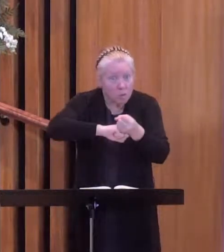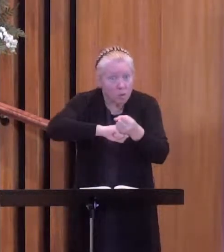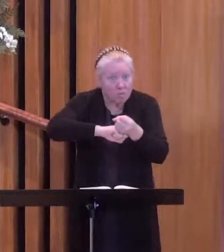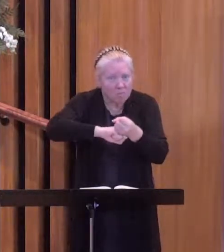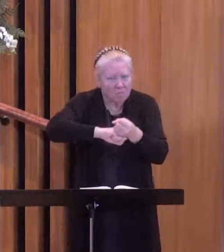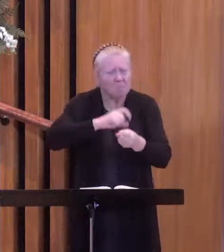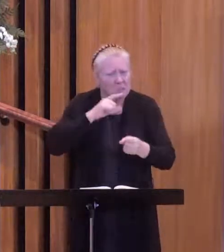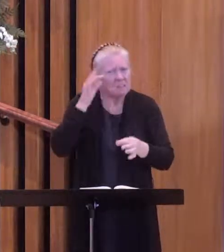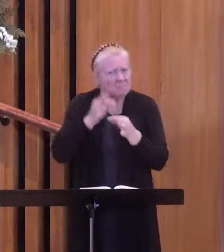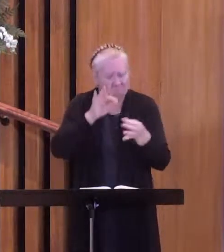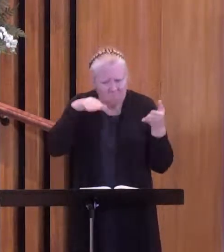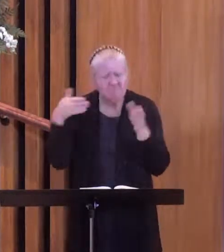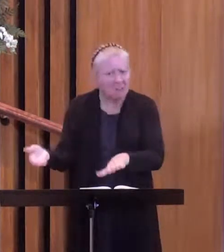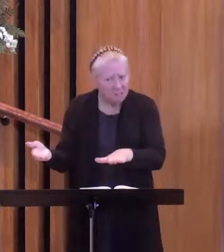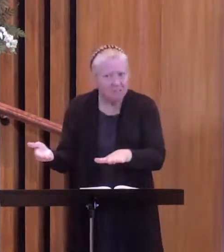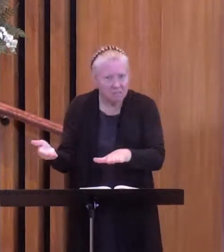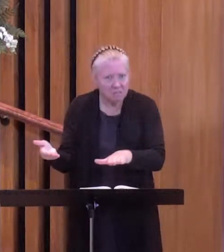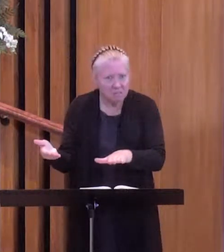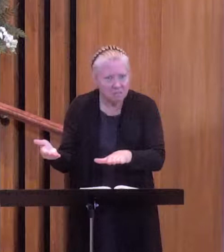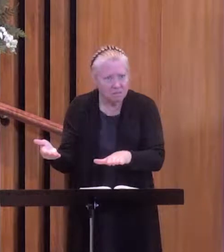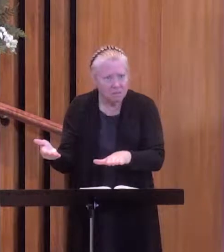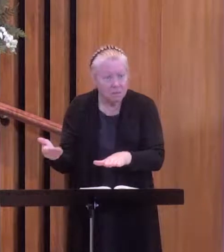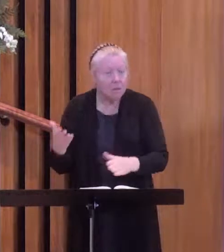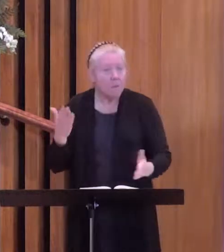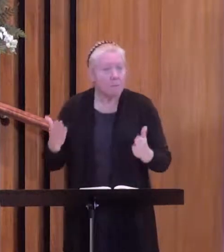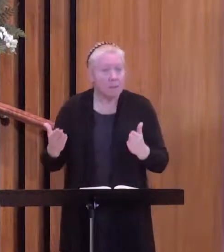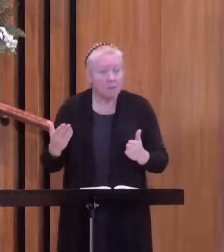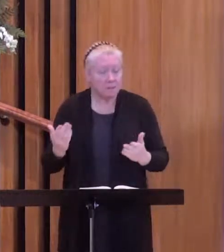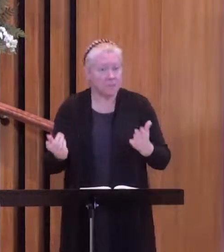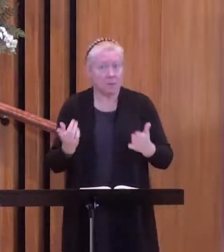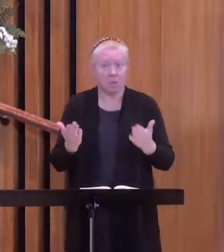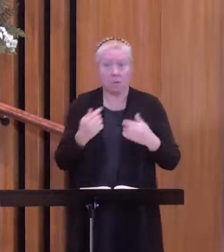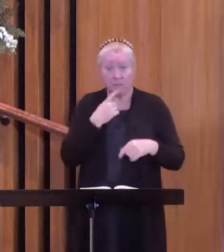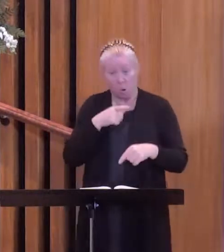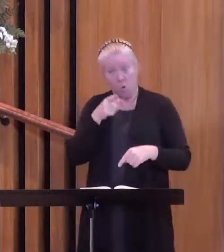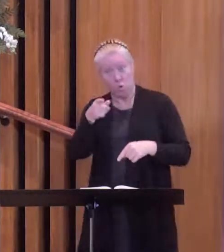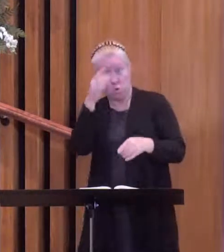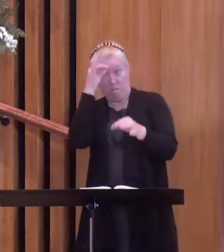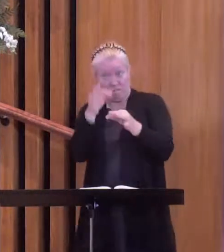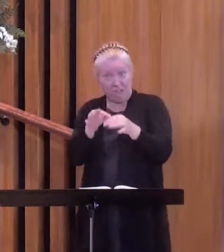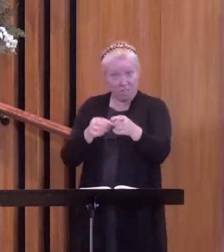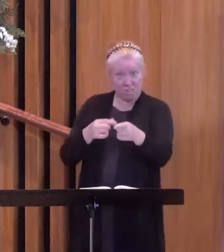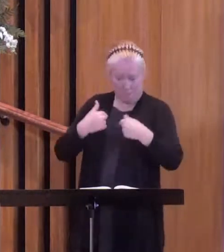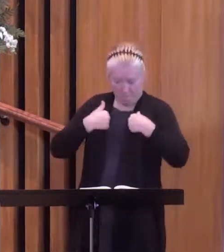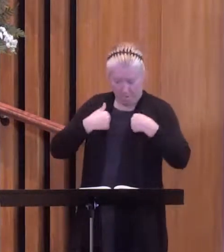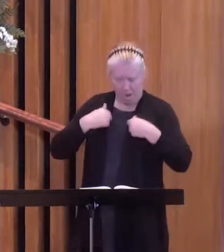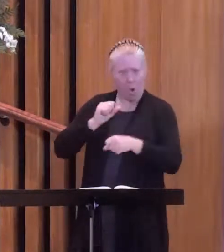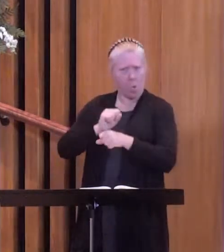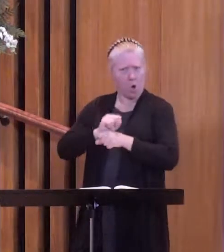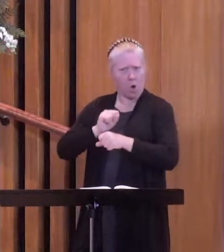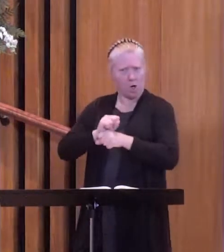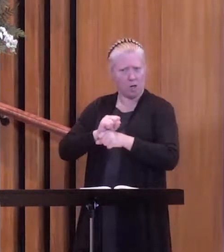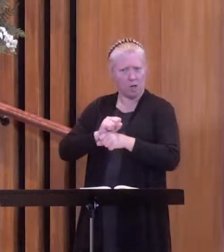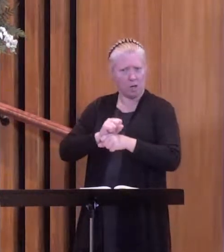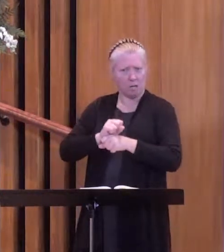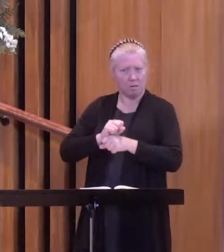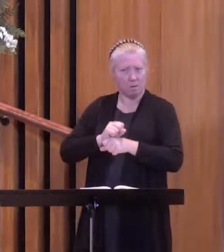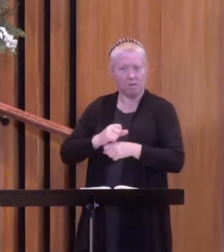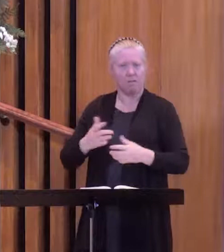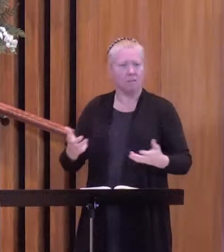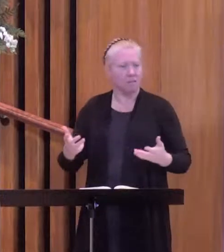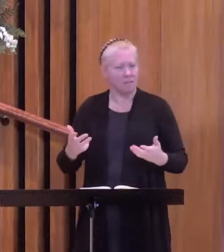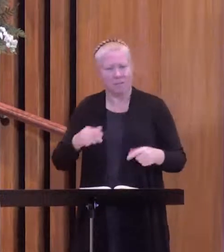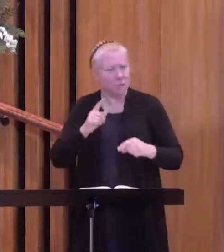Indeed, someone might say, "You have faith, I have works. Demonstrate your faith to me without works, and